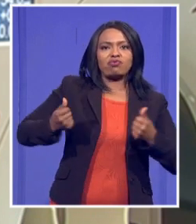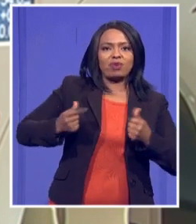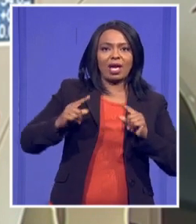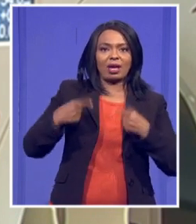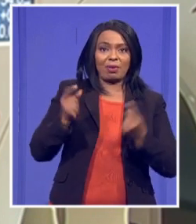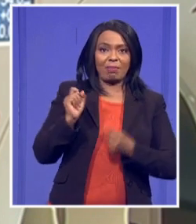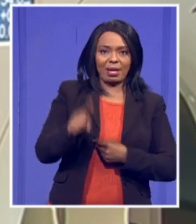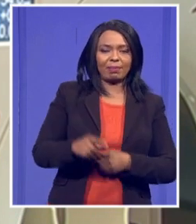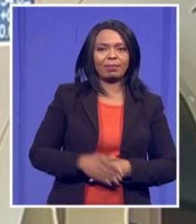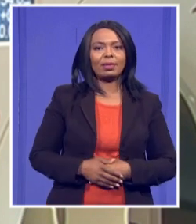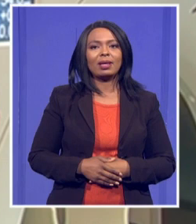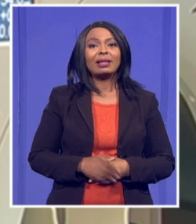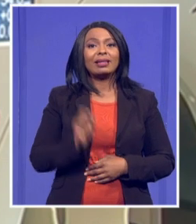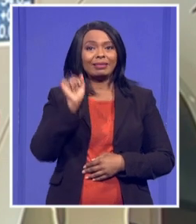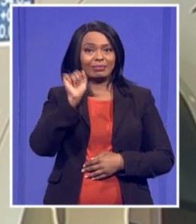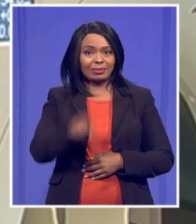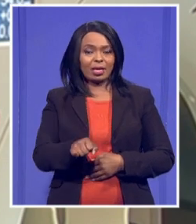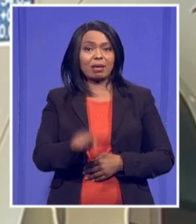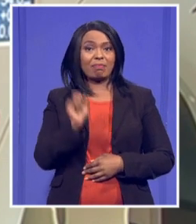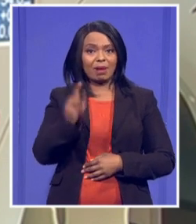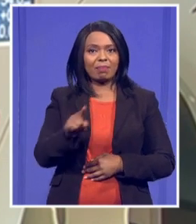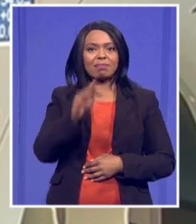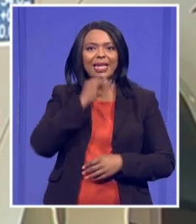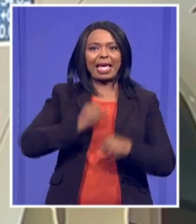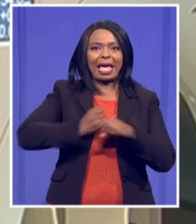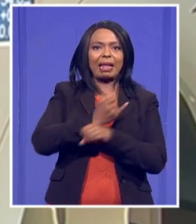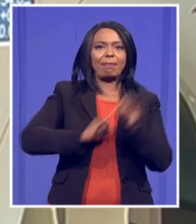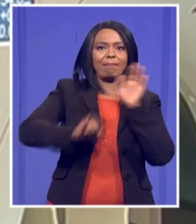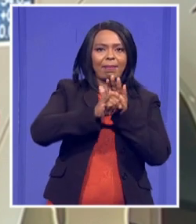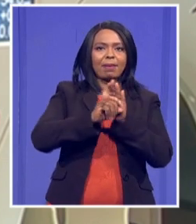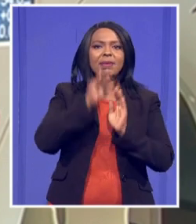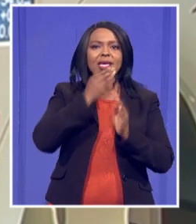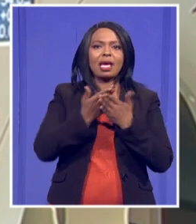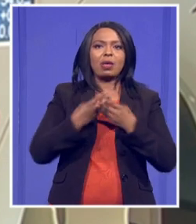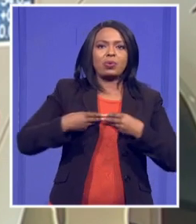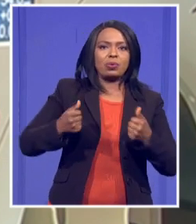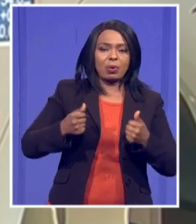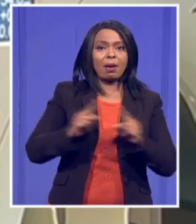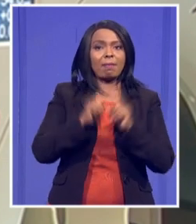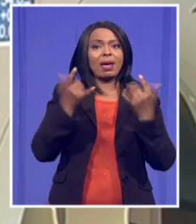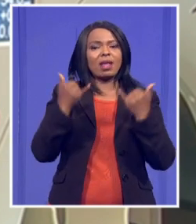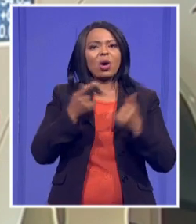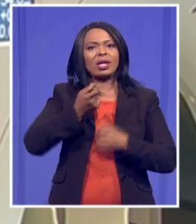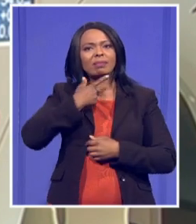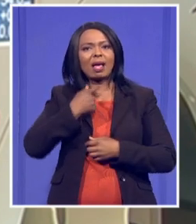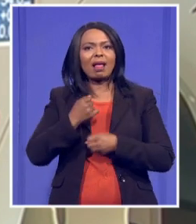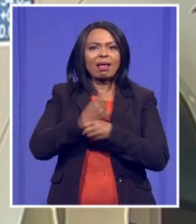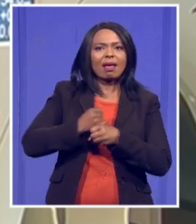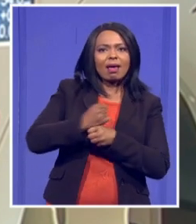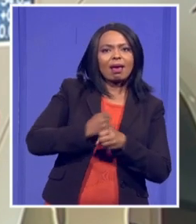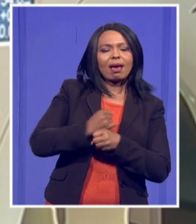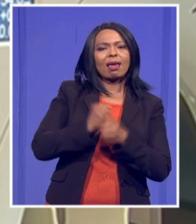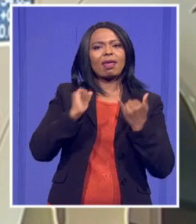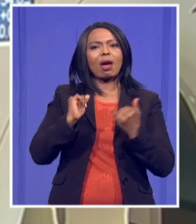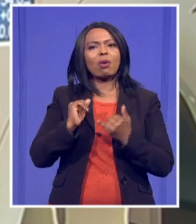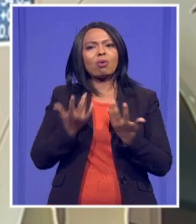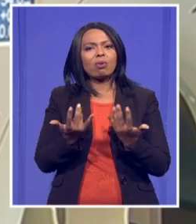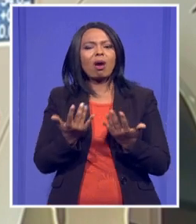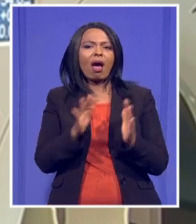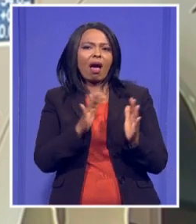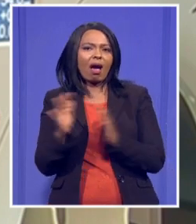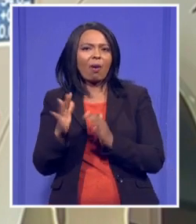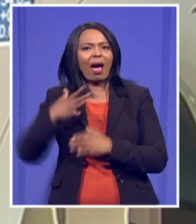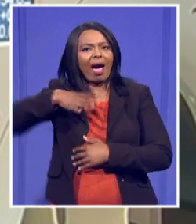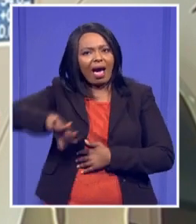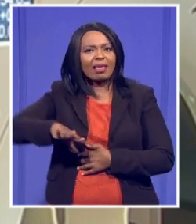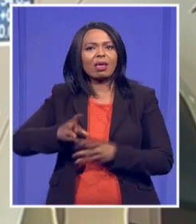and we know that early detection helps in that fight, but let's talk about treatment of breast cancer, any other form of cancer